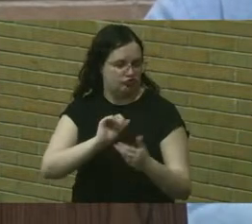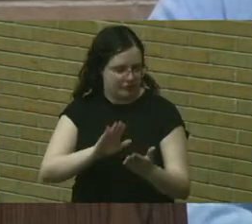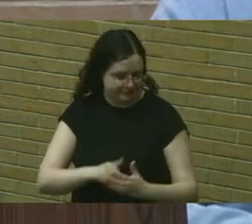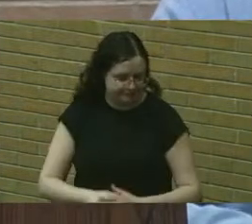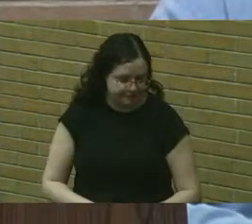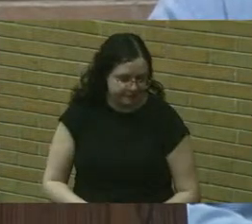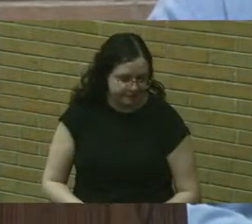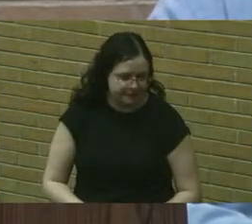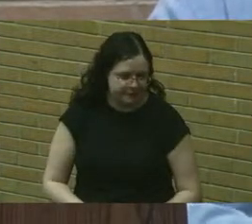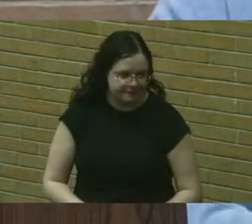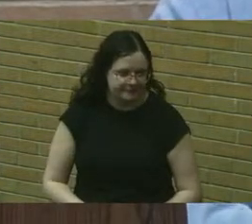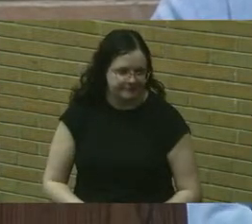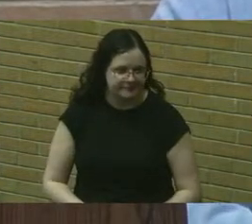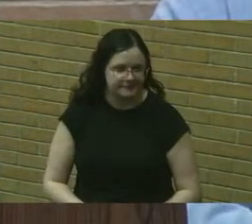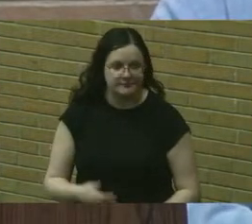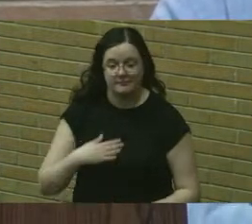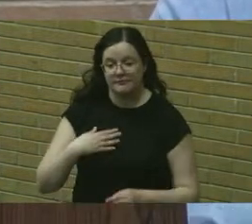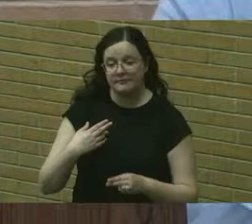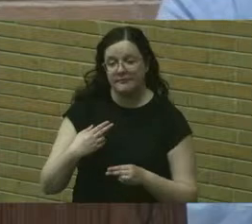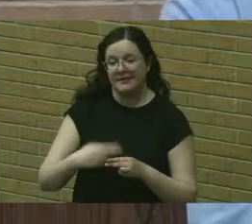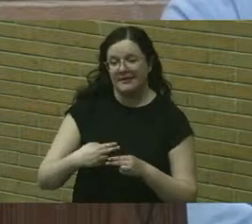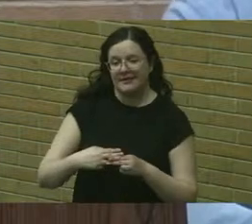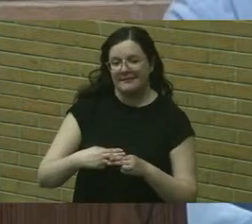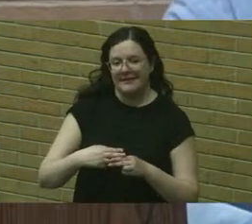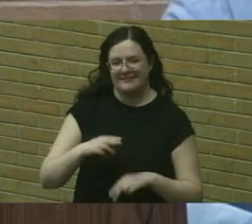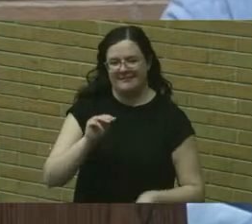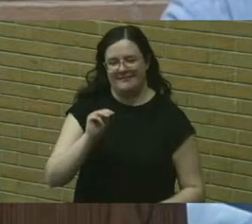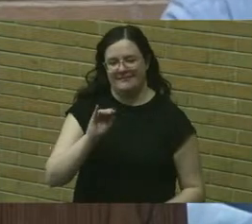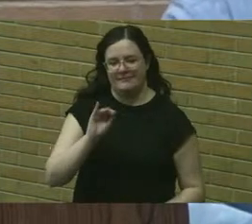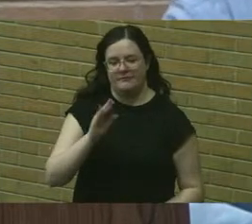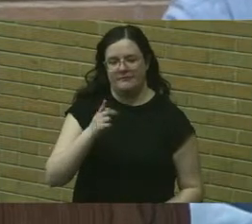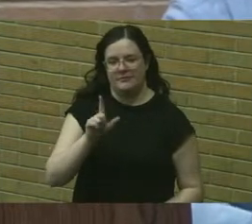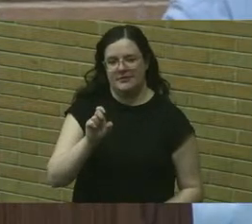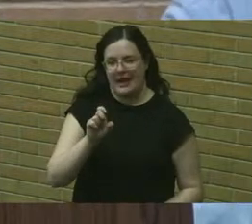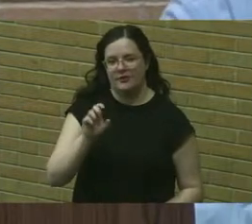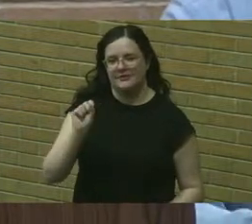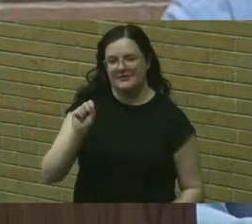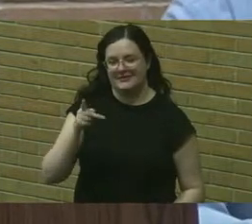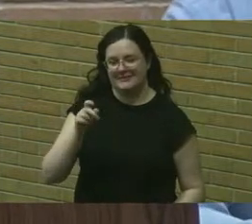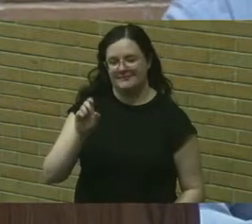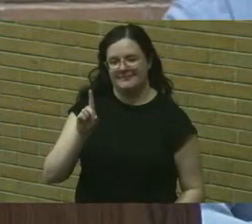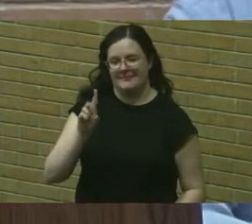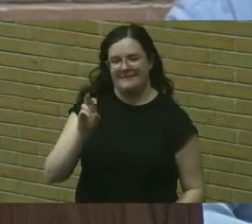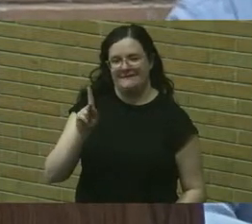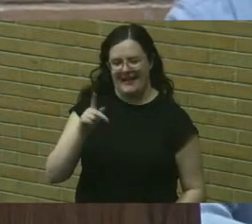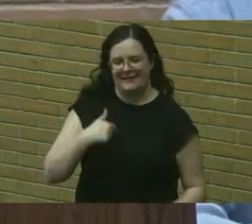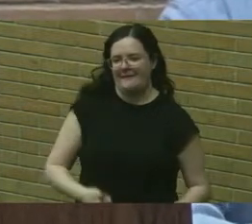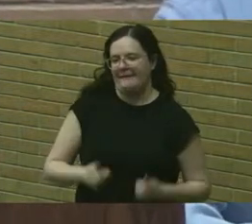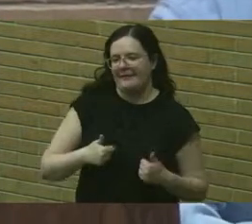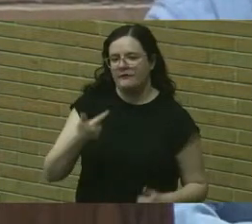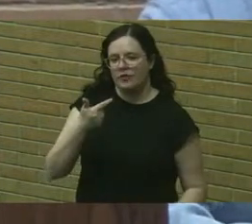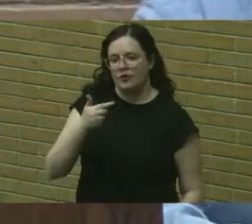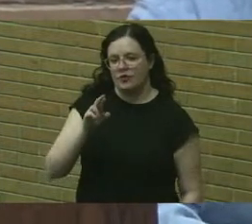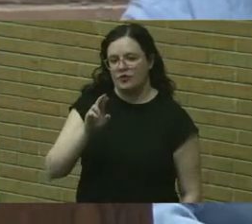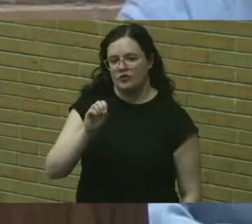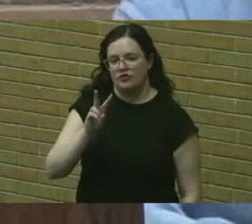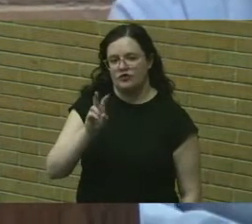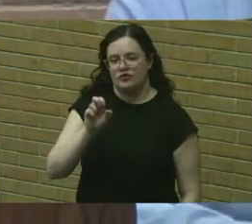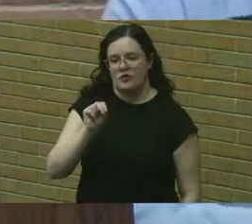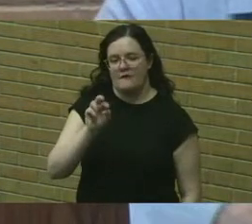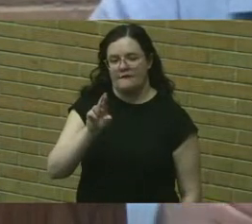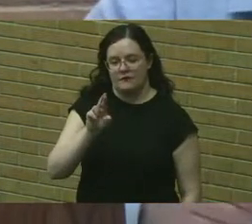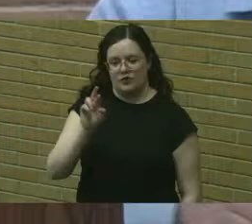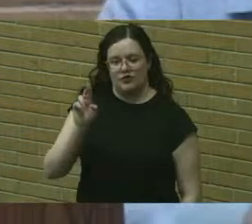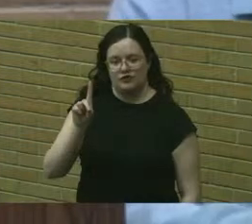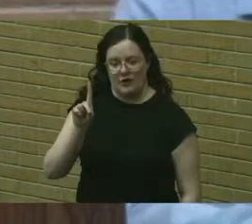here. My name is Michal Spivak. I live on Grosvenor Road in Brighton. I've raised 2 kids that graduated